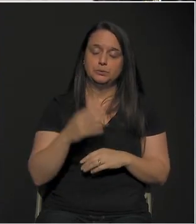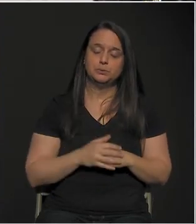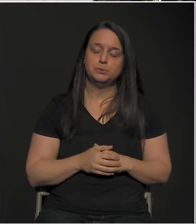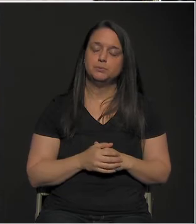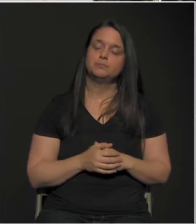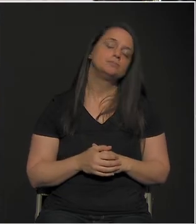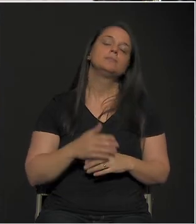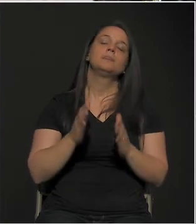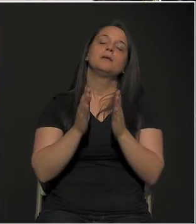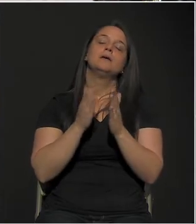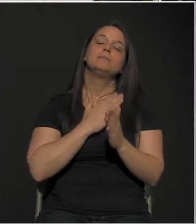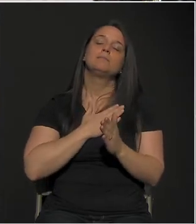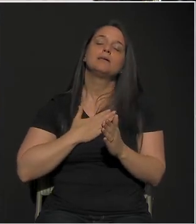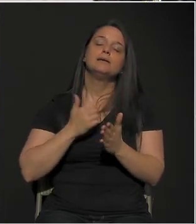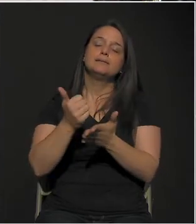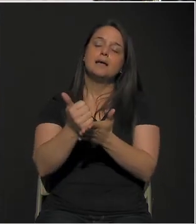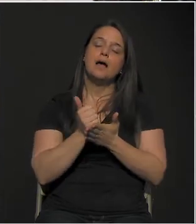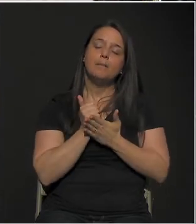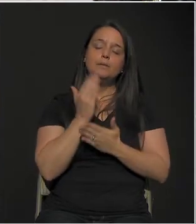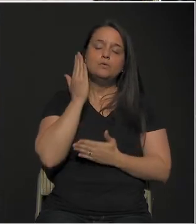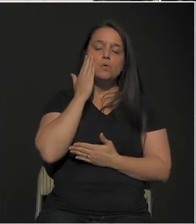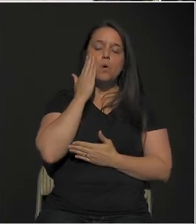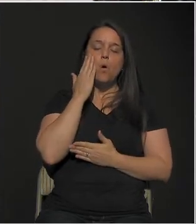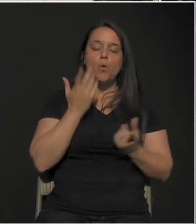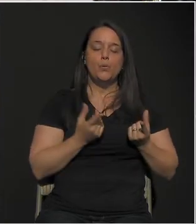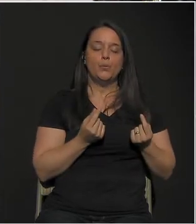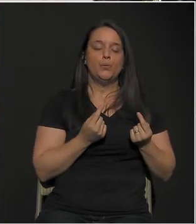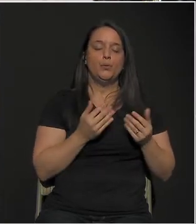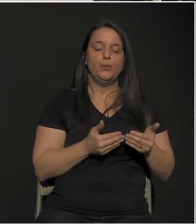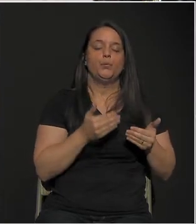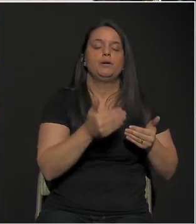Please help me know the next step I should take.